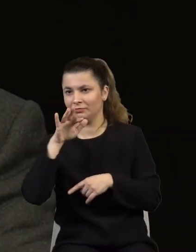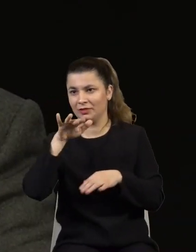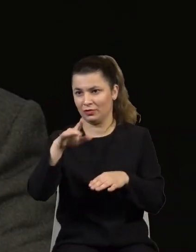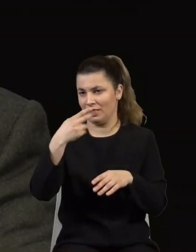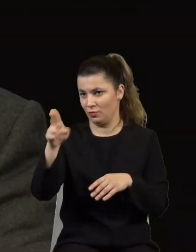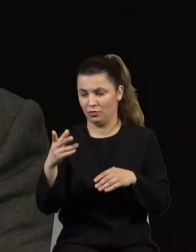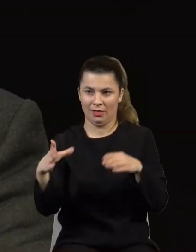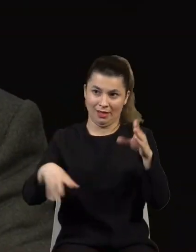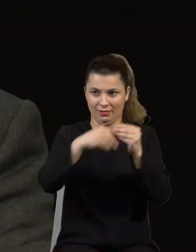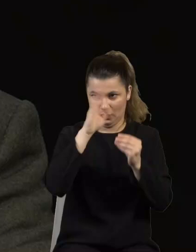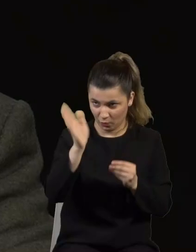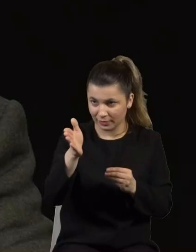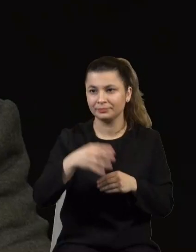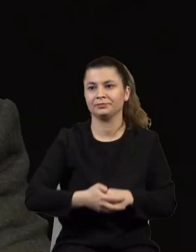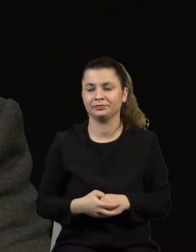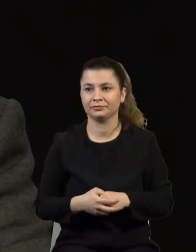its eligibility